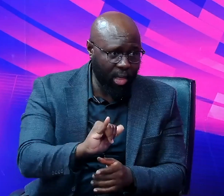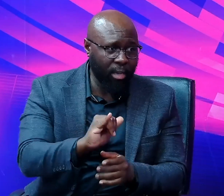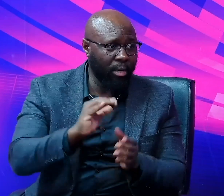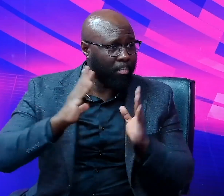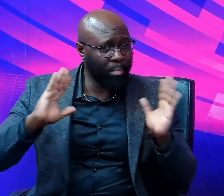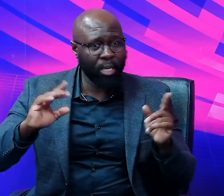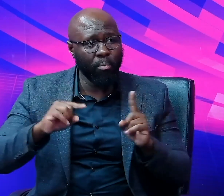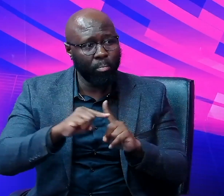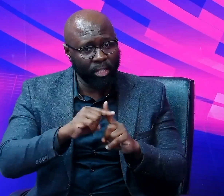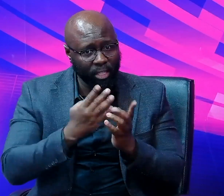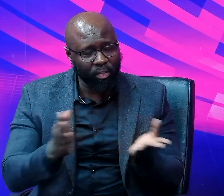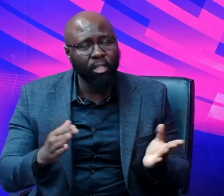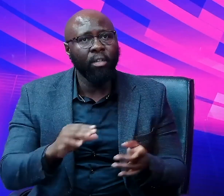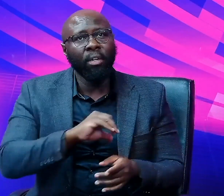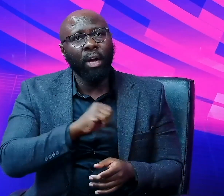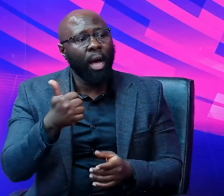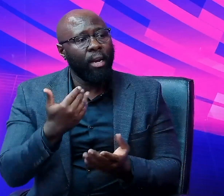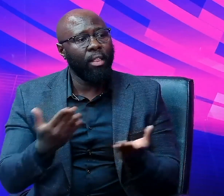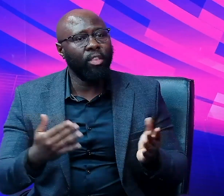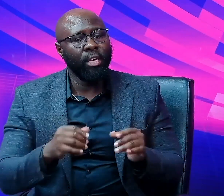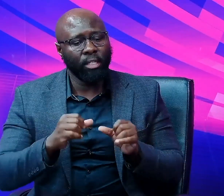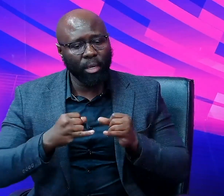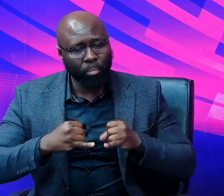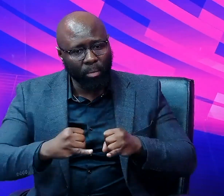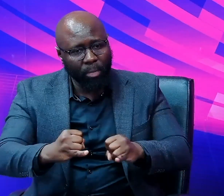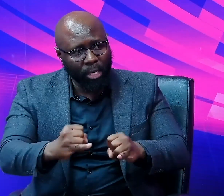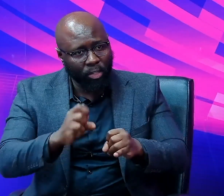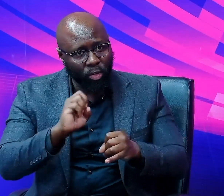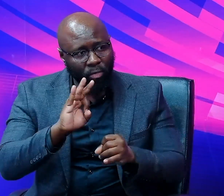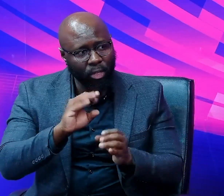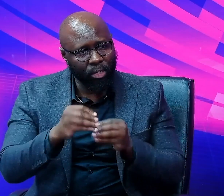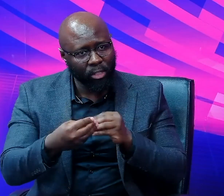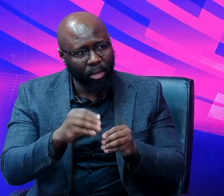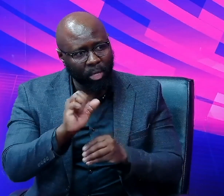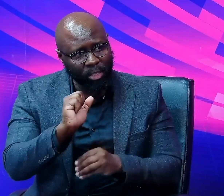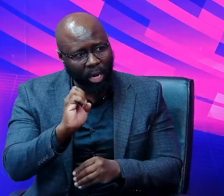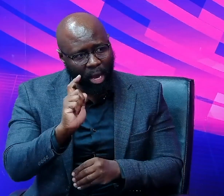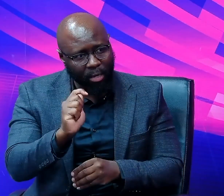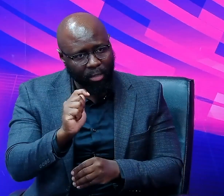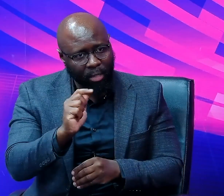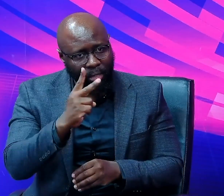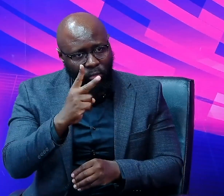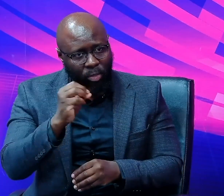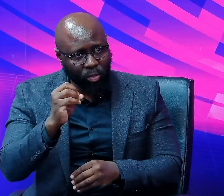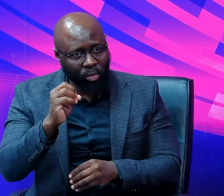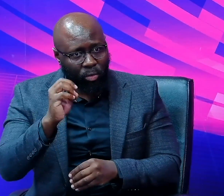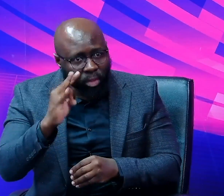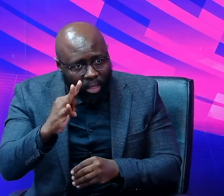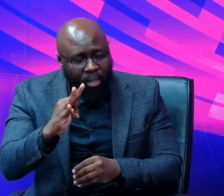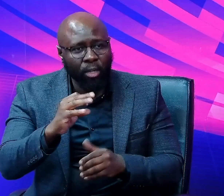the deaf community in Kenya. And this is a very big and positive thing. And the implementation of the Disability